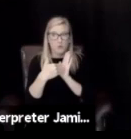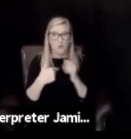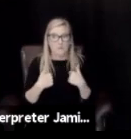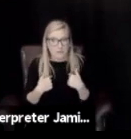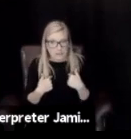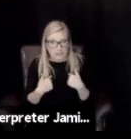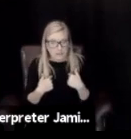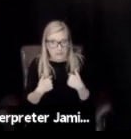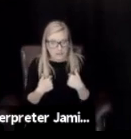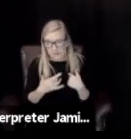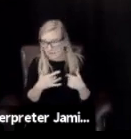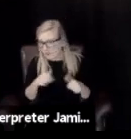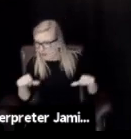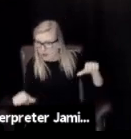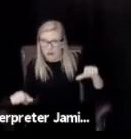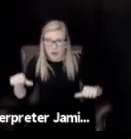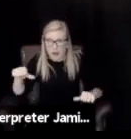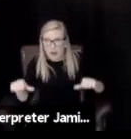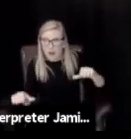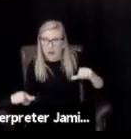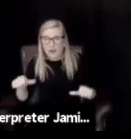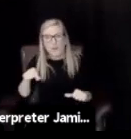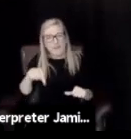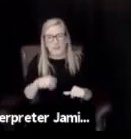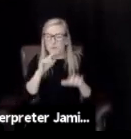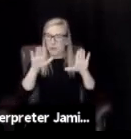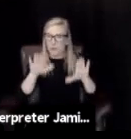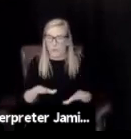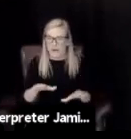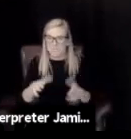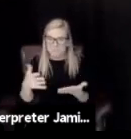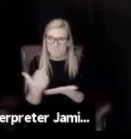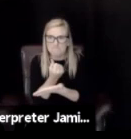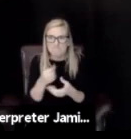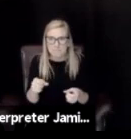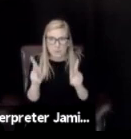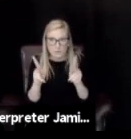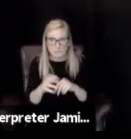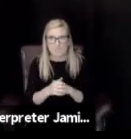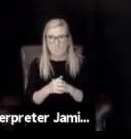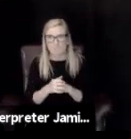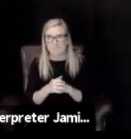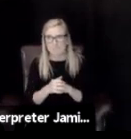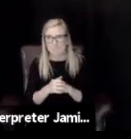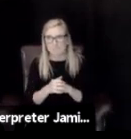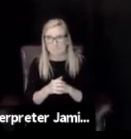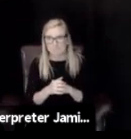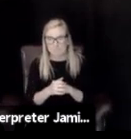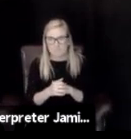both ends. So they are a great opportunity and a great market to tap into. In that instance, I would focus